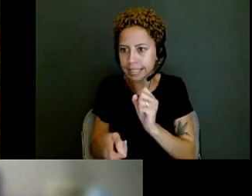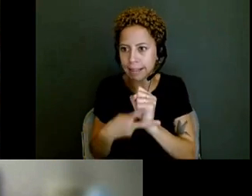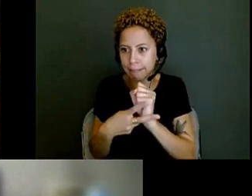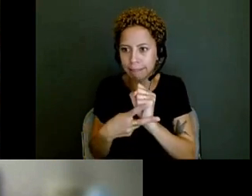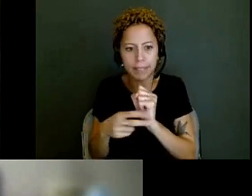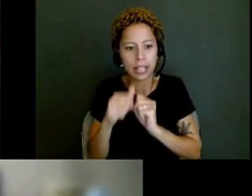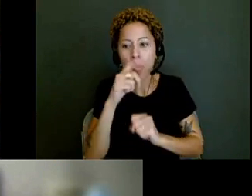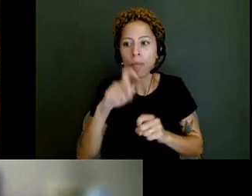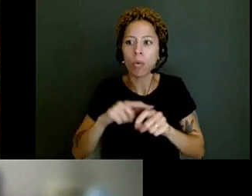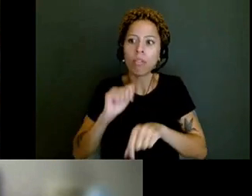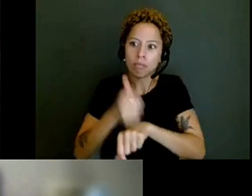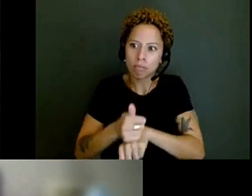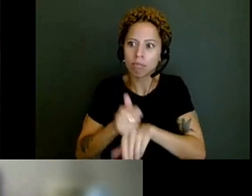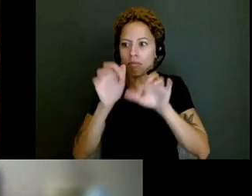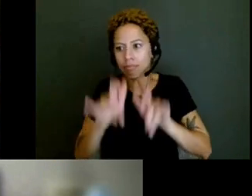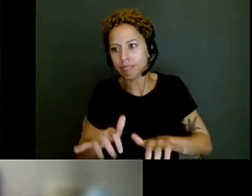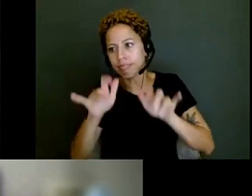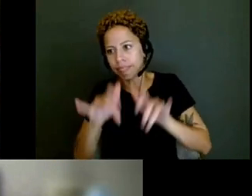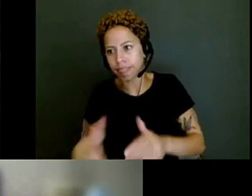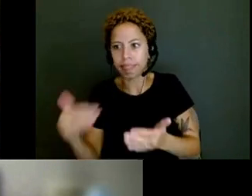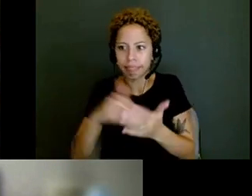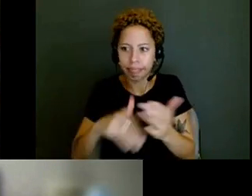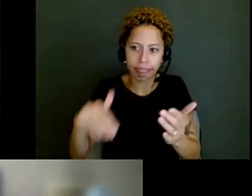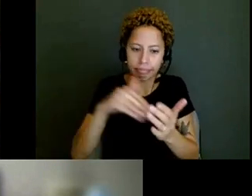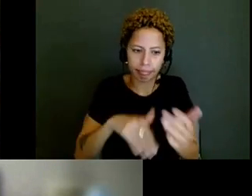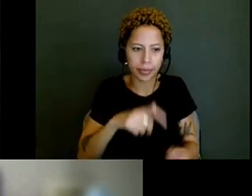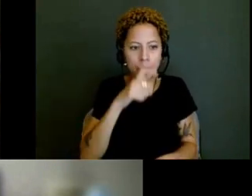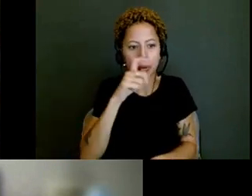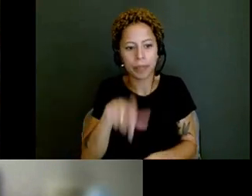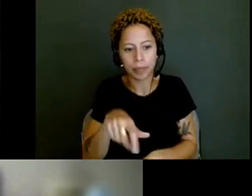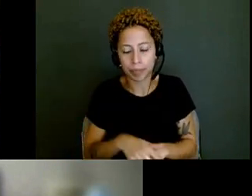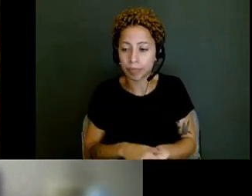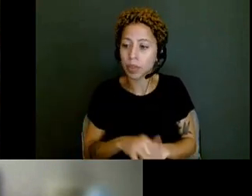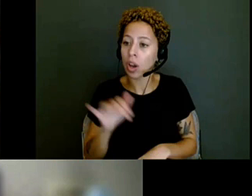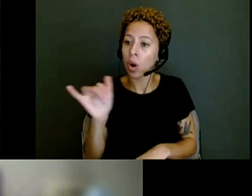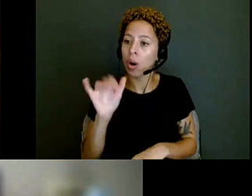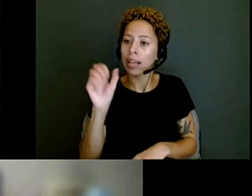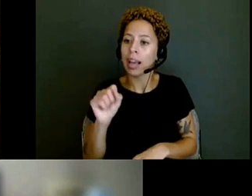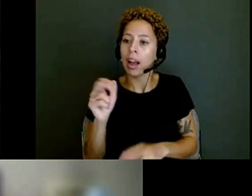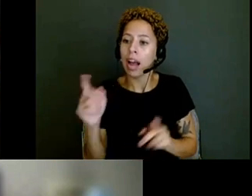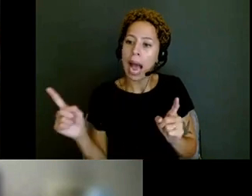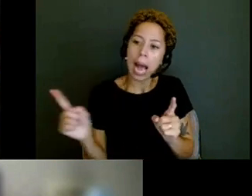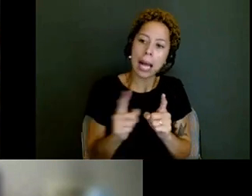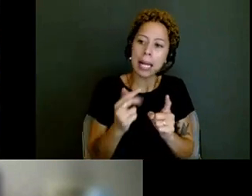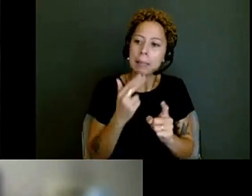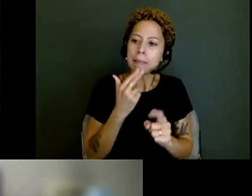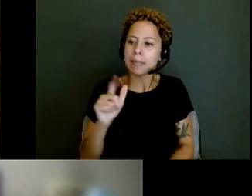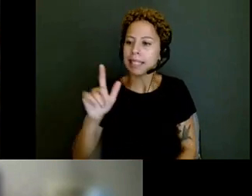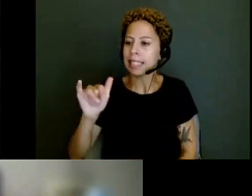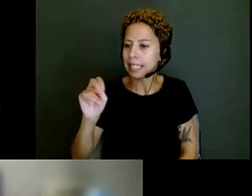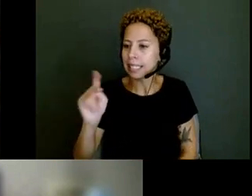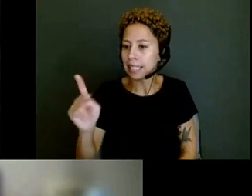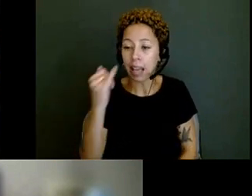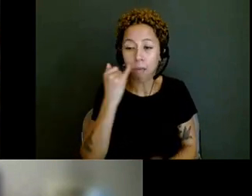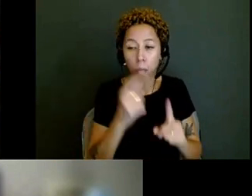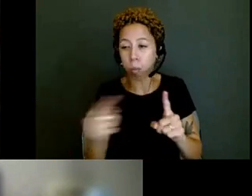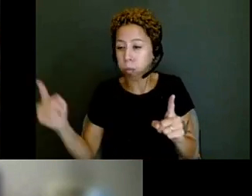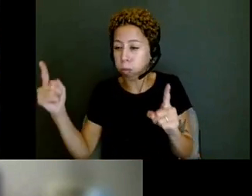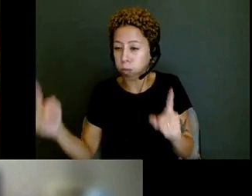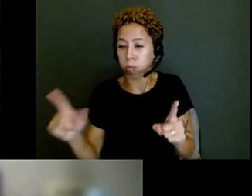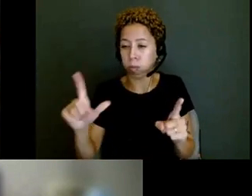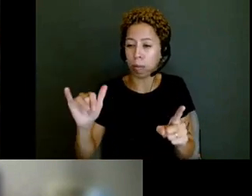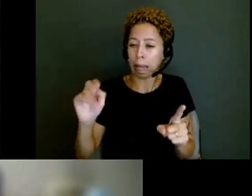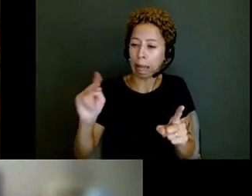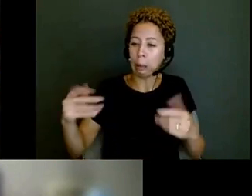keep creating these. You can create shortened links. So if you have a great big long link that you want to drop into your message and you want to shorten it so that it's